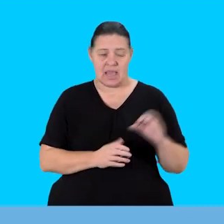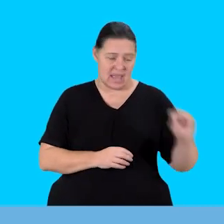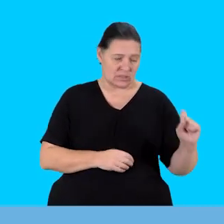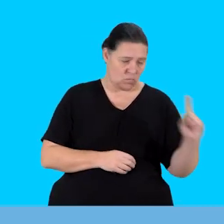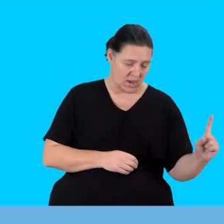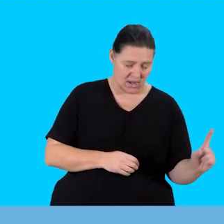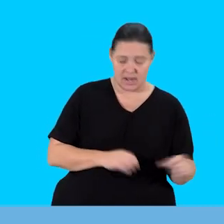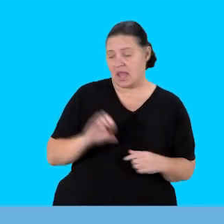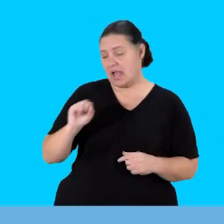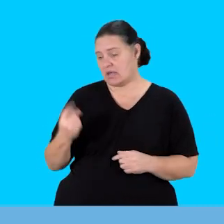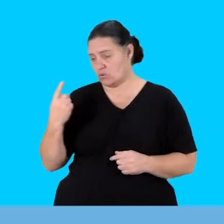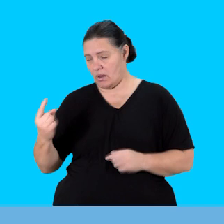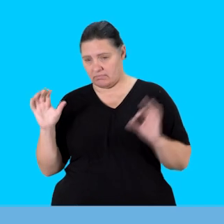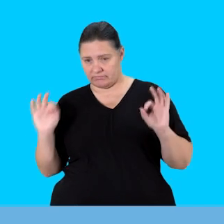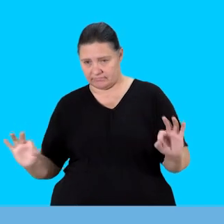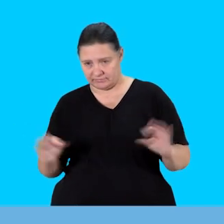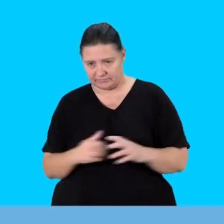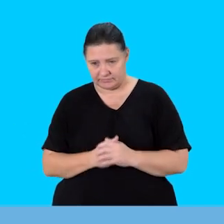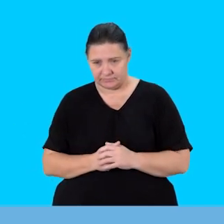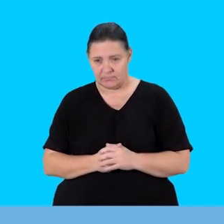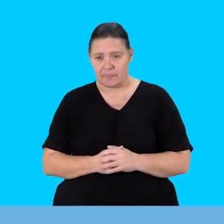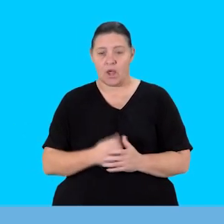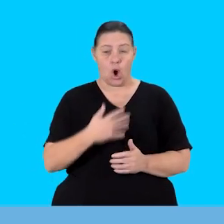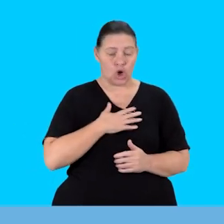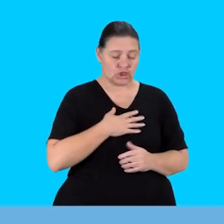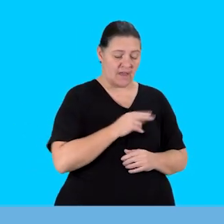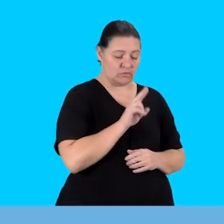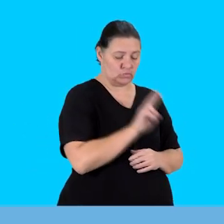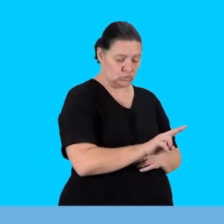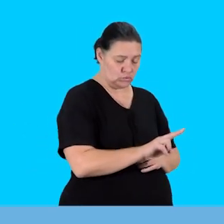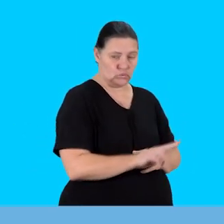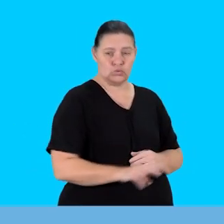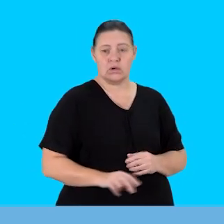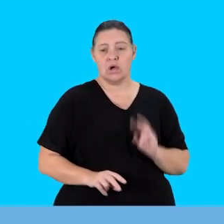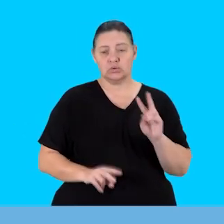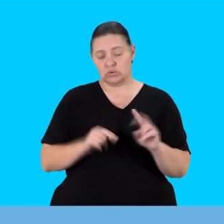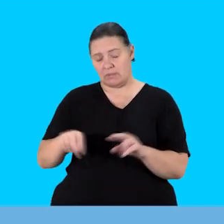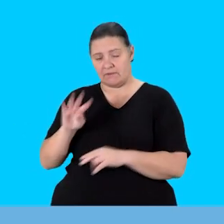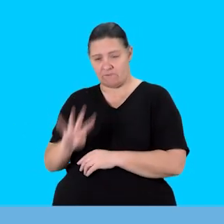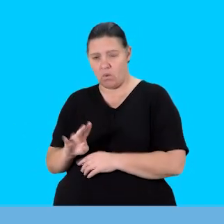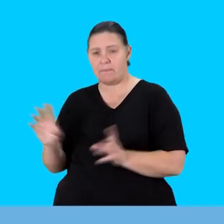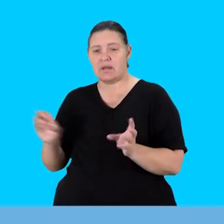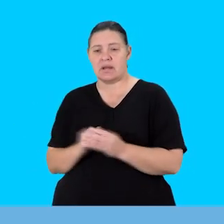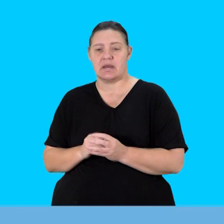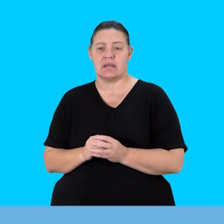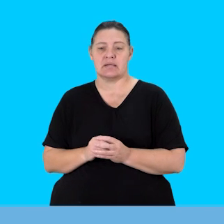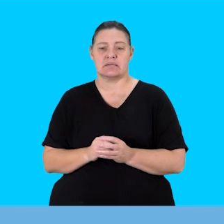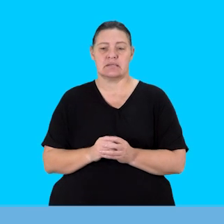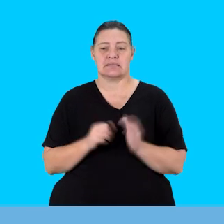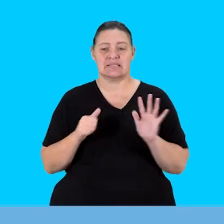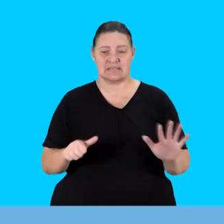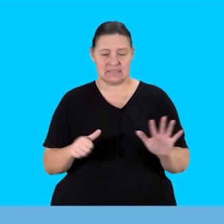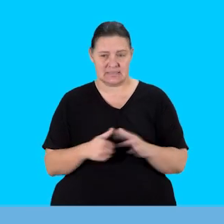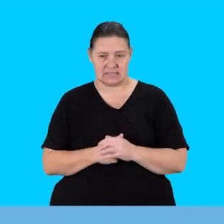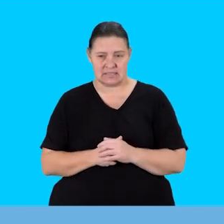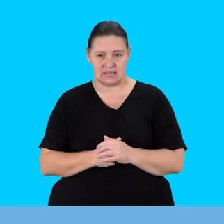1 sulfur here, and then we have 1 sulfur here. Oxygen, there's 2, and 2 times 2 is 4. 4 plus 2